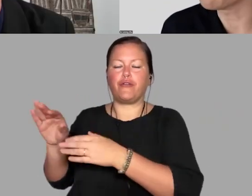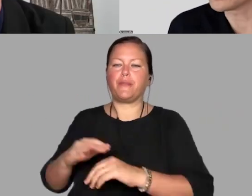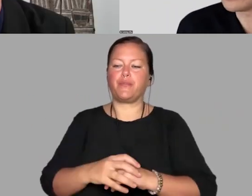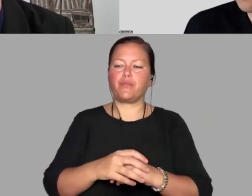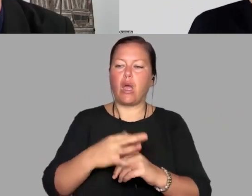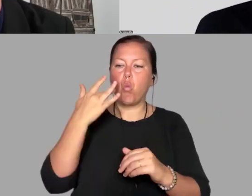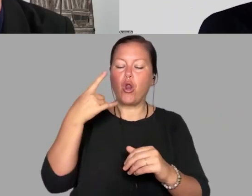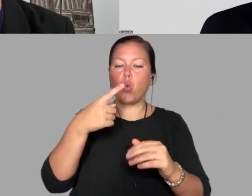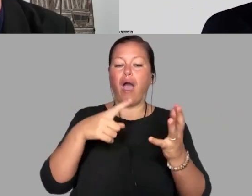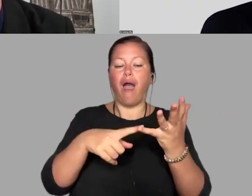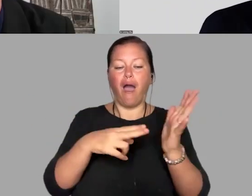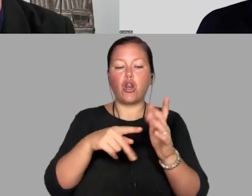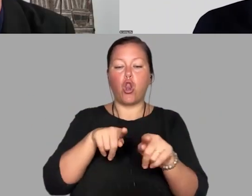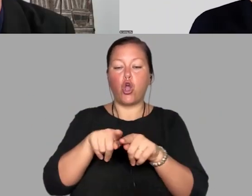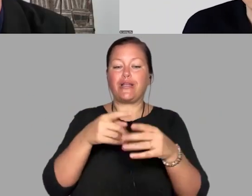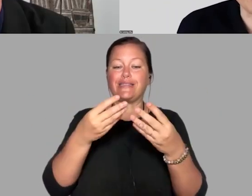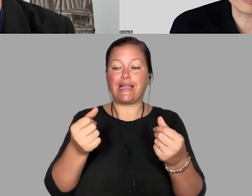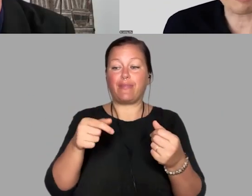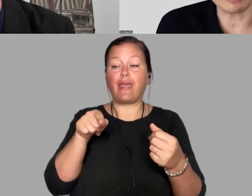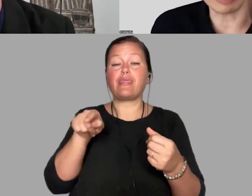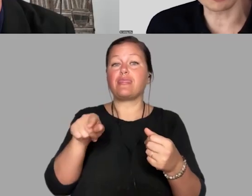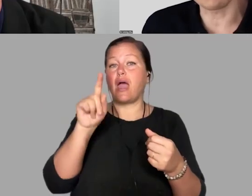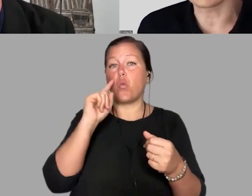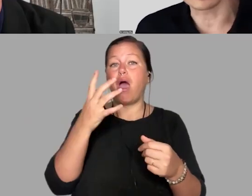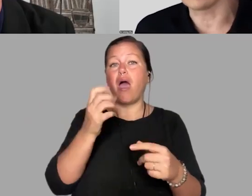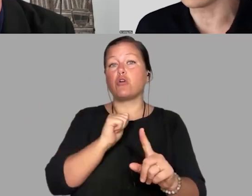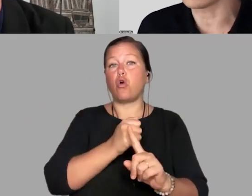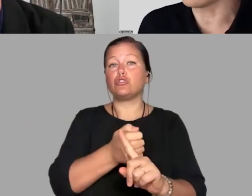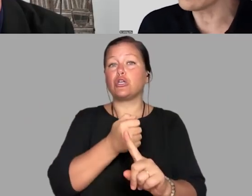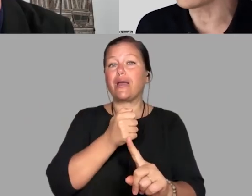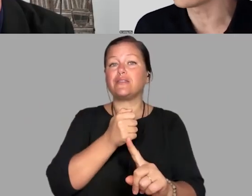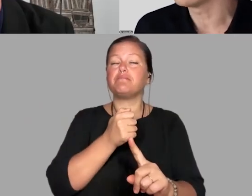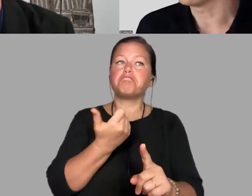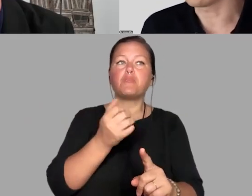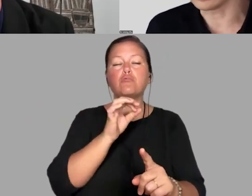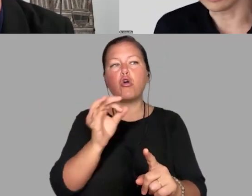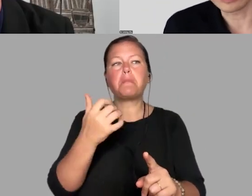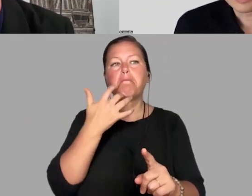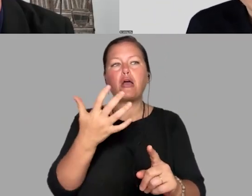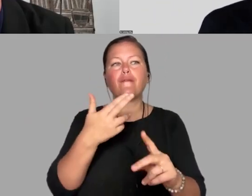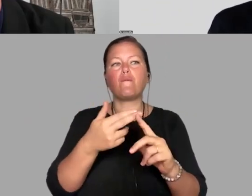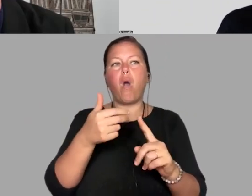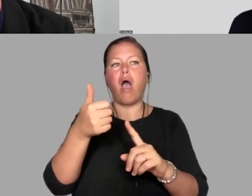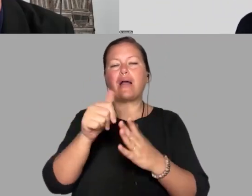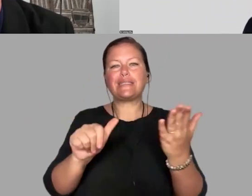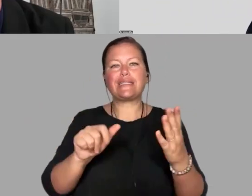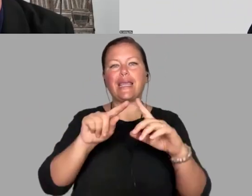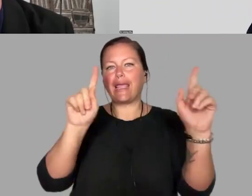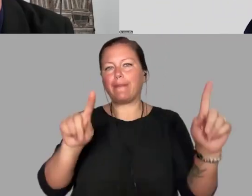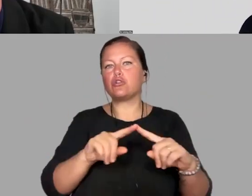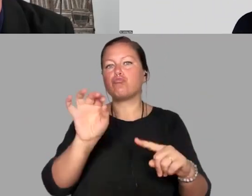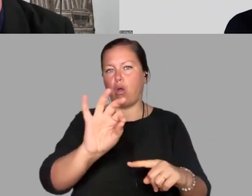unlearn something, it also have unintended consequences. I mean, it's probably not too much in artistic image or things, but in other